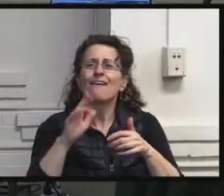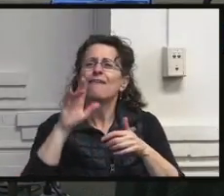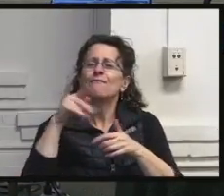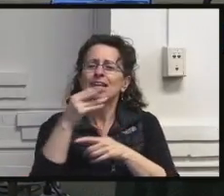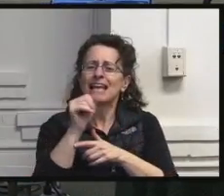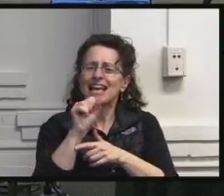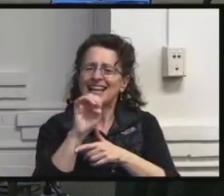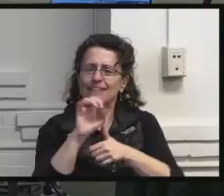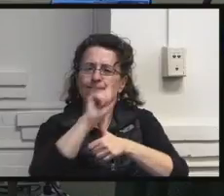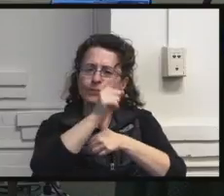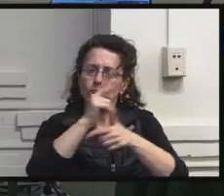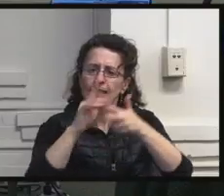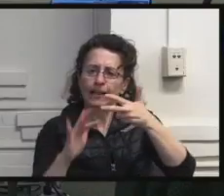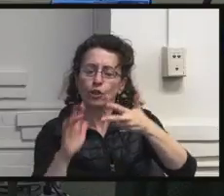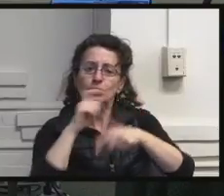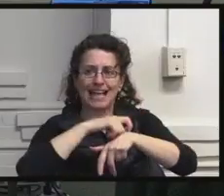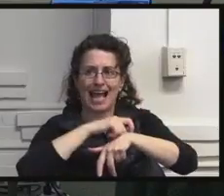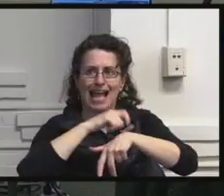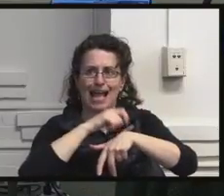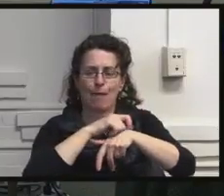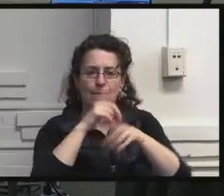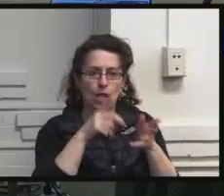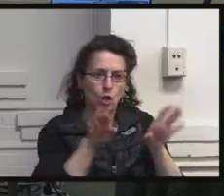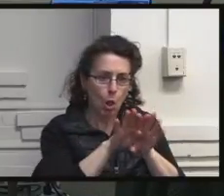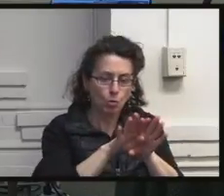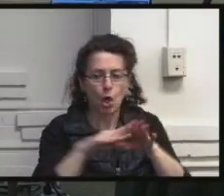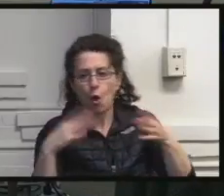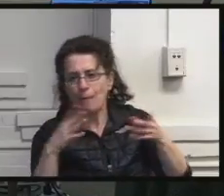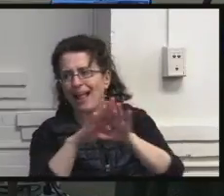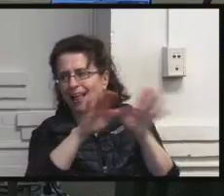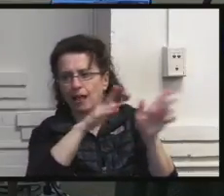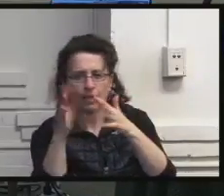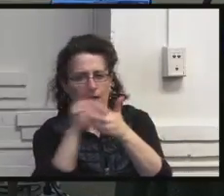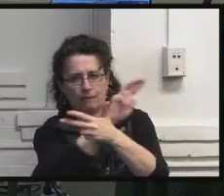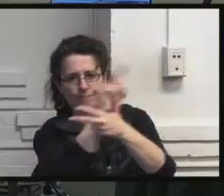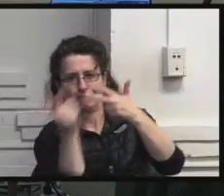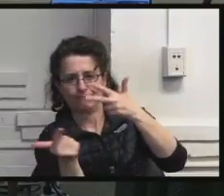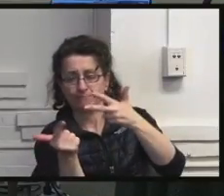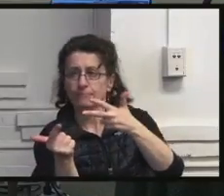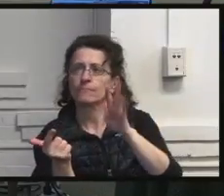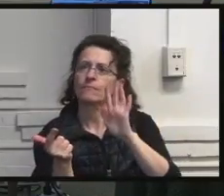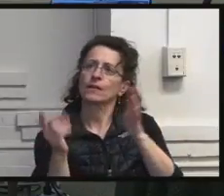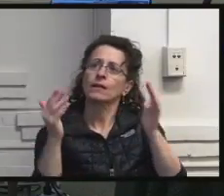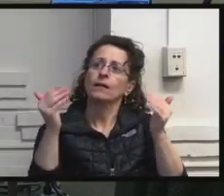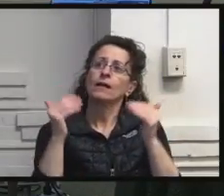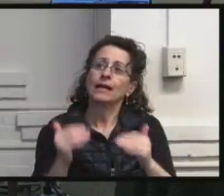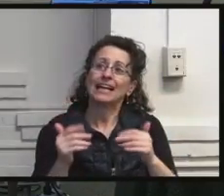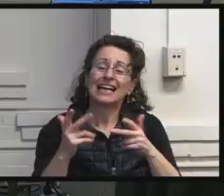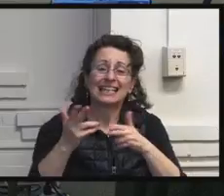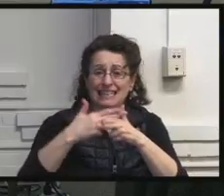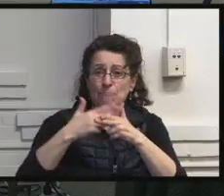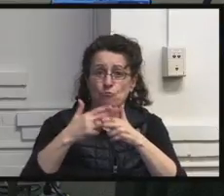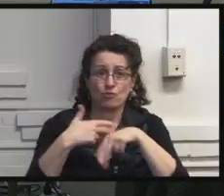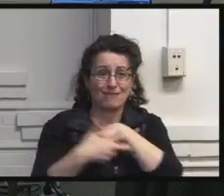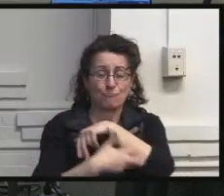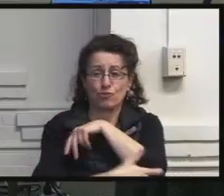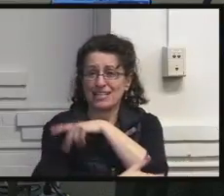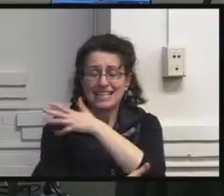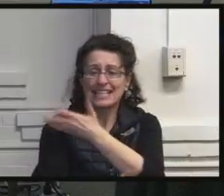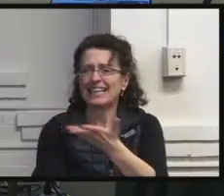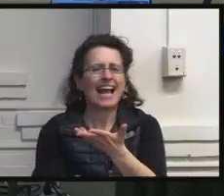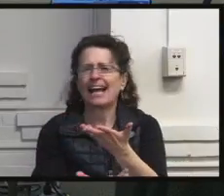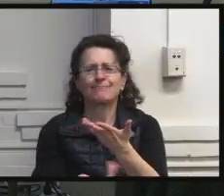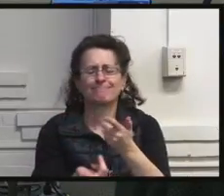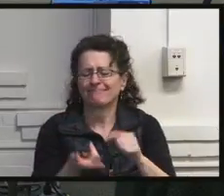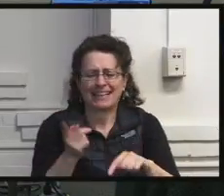of the three standard options that we have when we're doing any sort of bridge project. So for this site, a temporary bridge doesn't really make sense because you're in